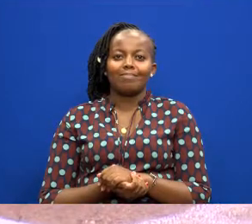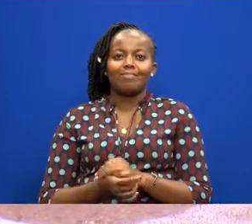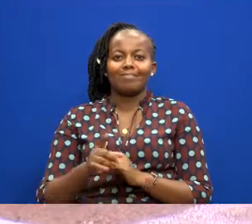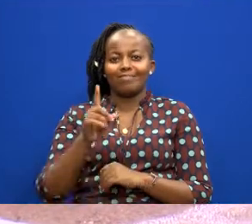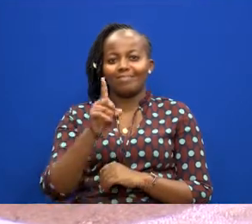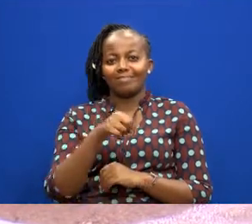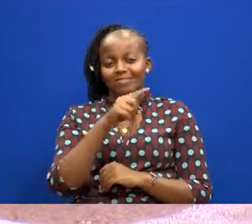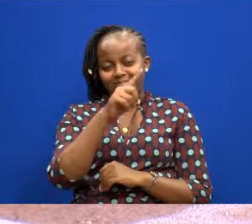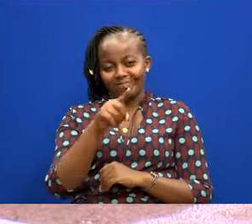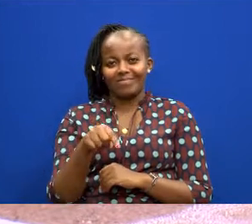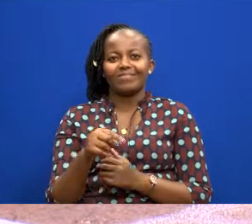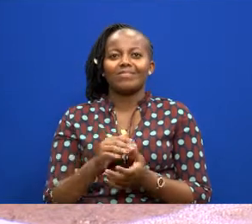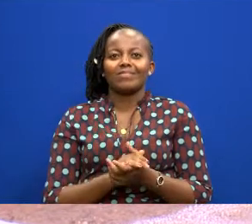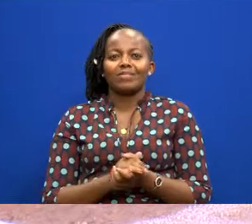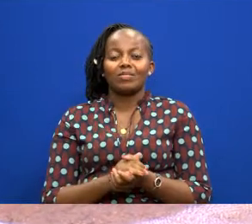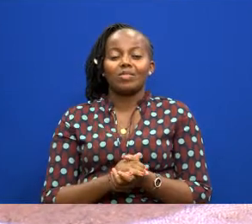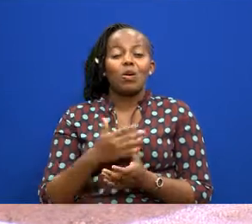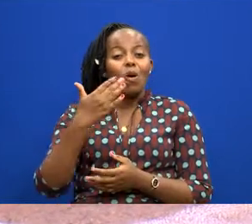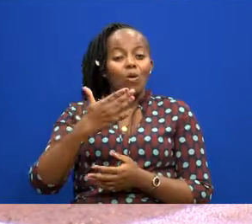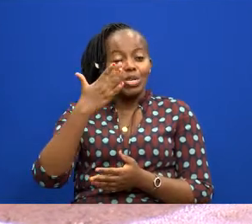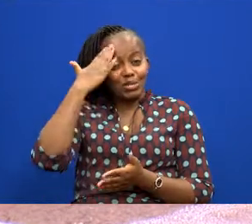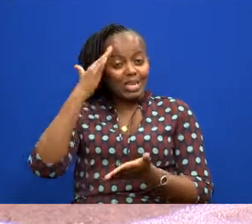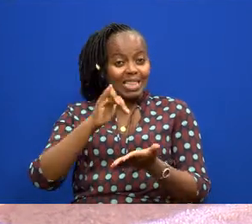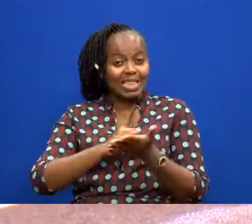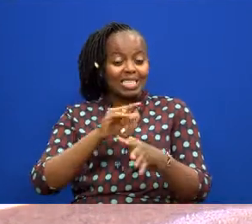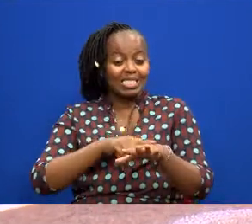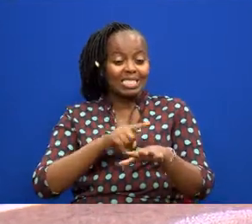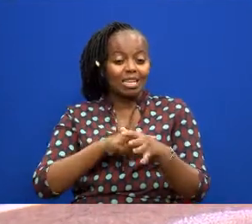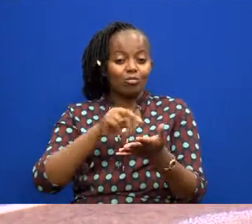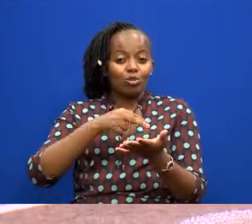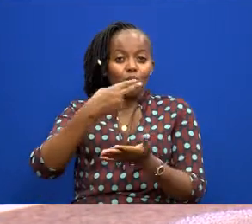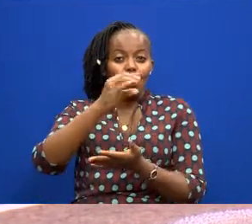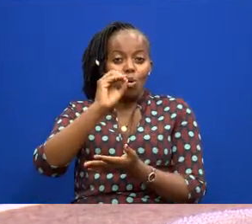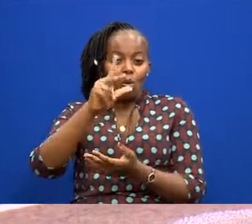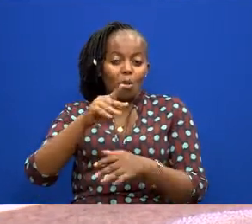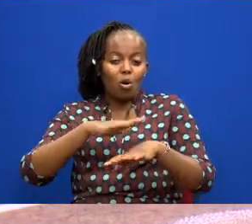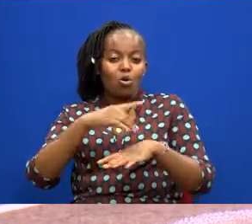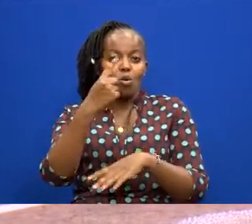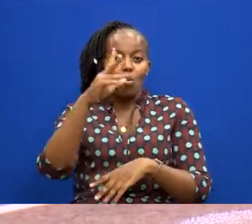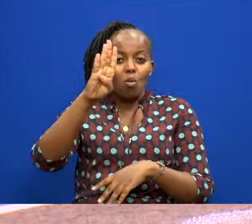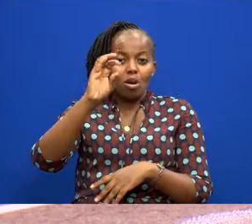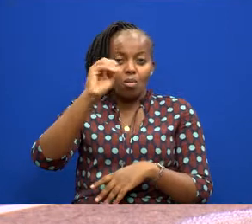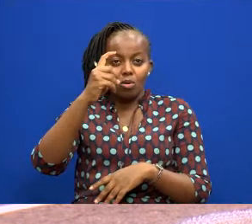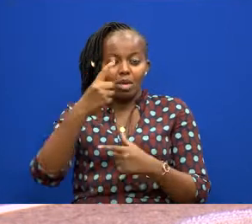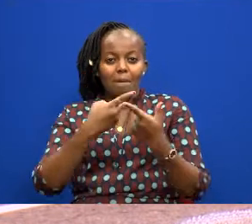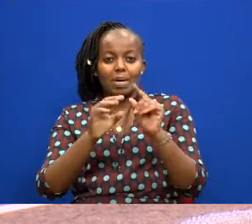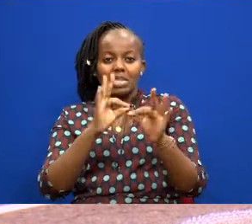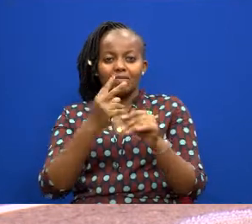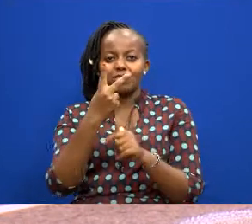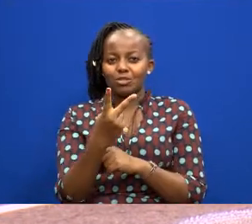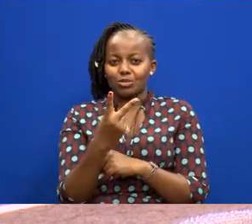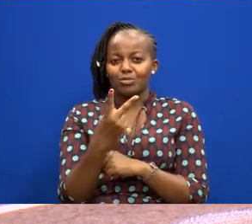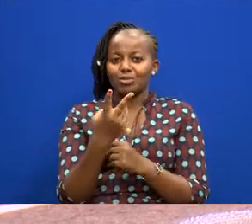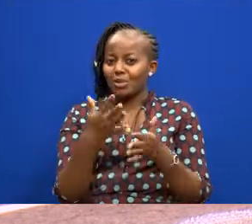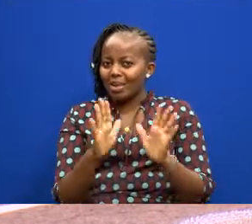Kila time mguu moja, miguu mbili hapo kilan, miguu mbili kwa zile square, miguu mbili. Tumwache hiyo. Haya, endelea.